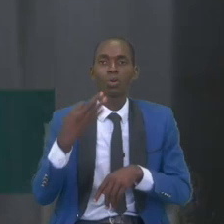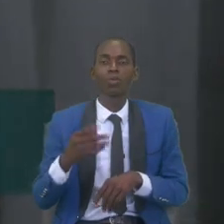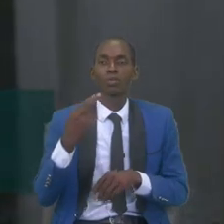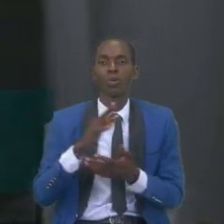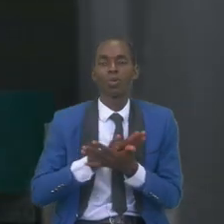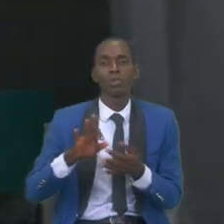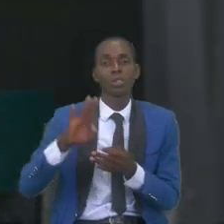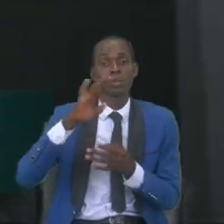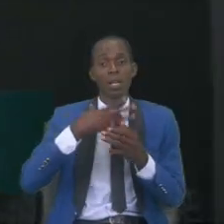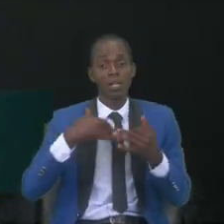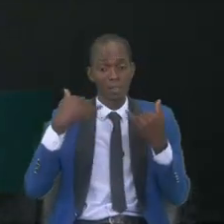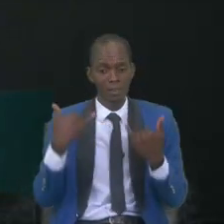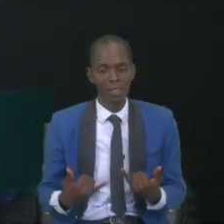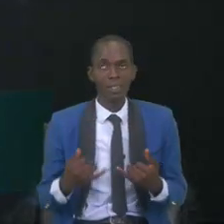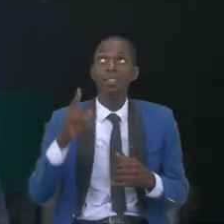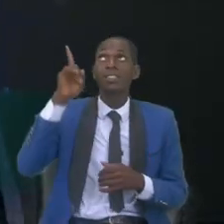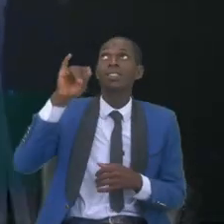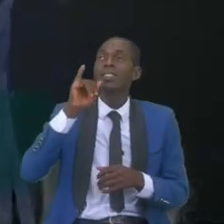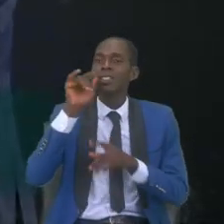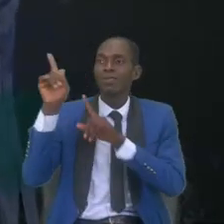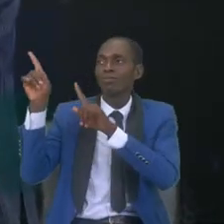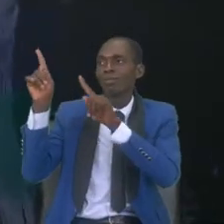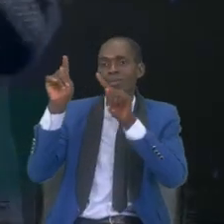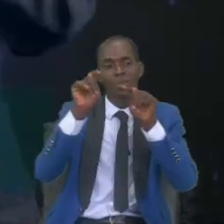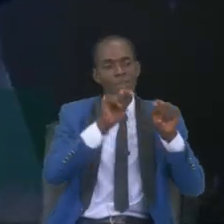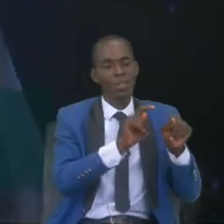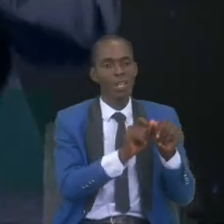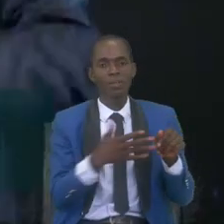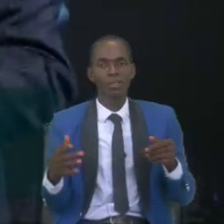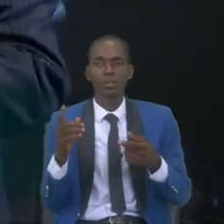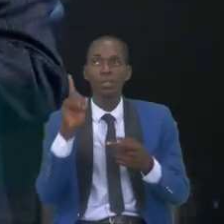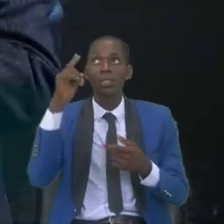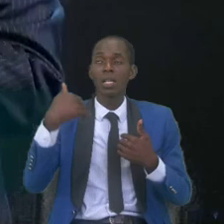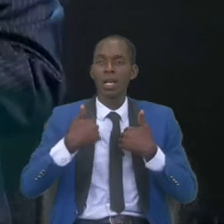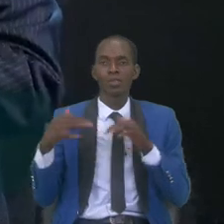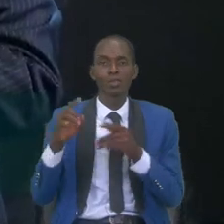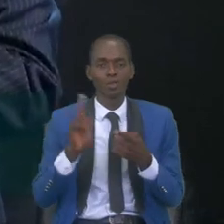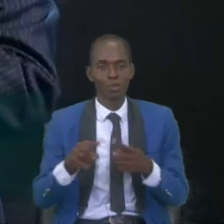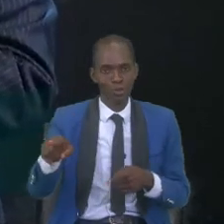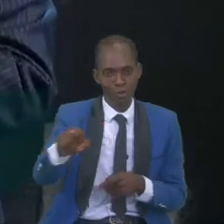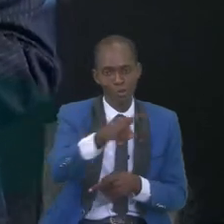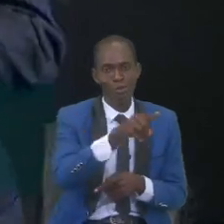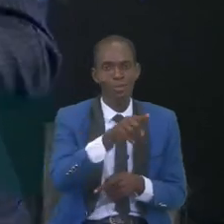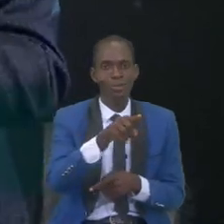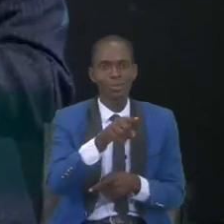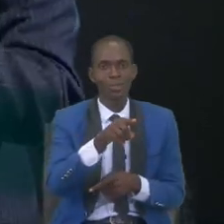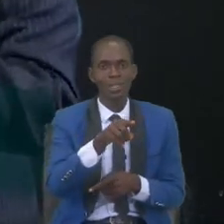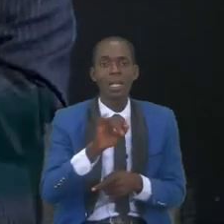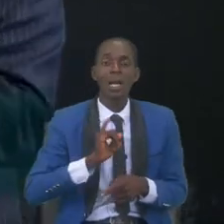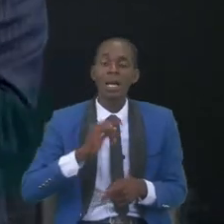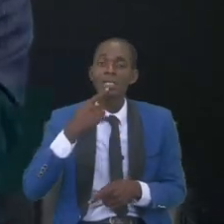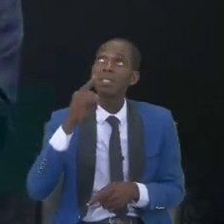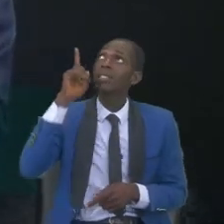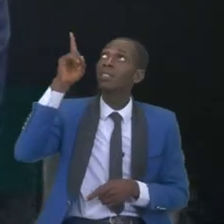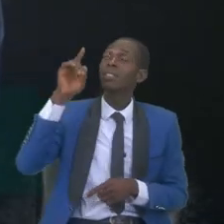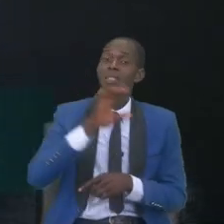And now he's transferring everything he has done. He's transferring that to you. I said he's